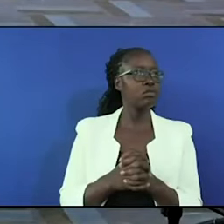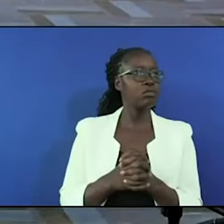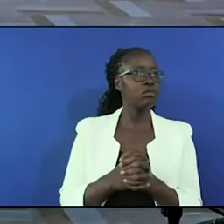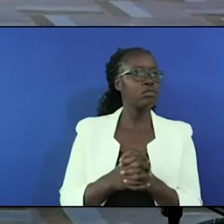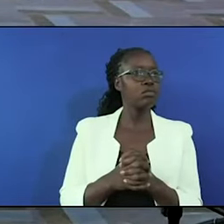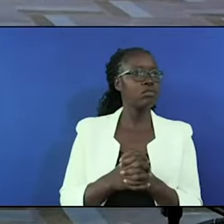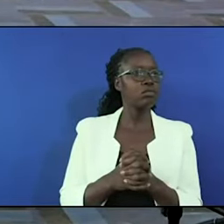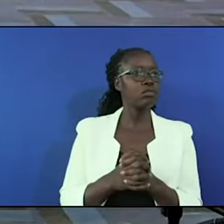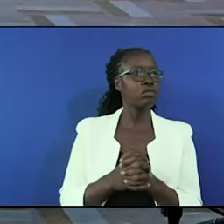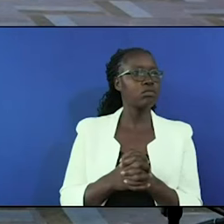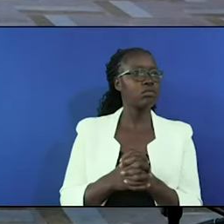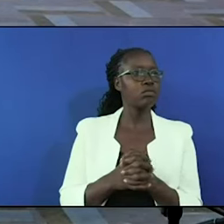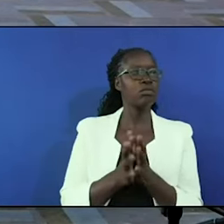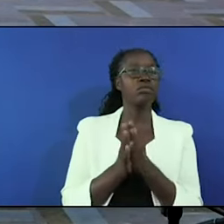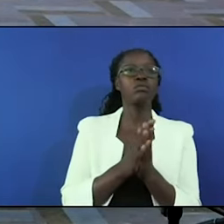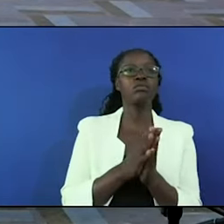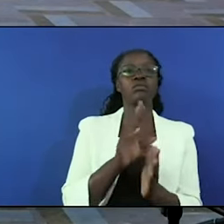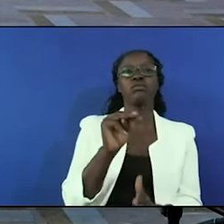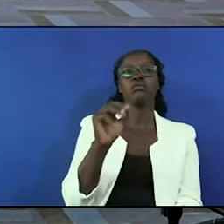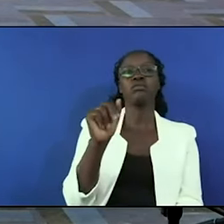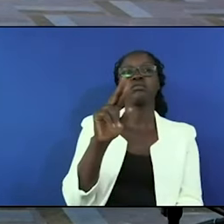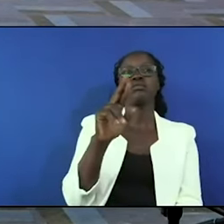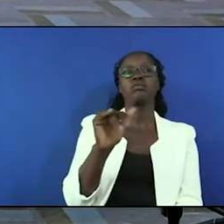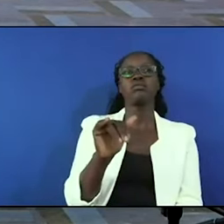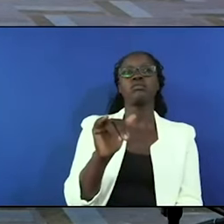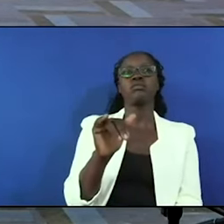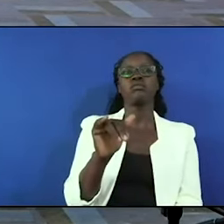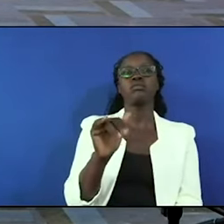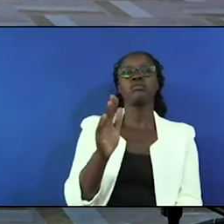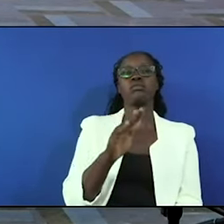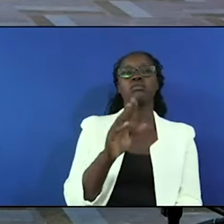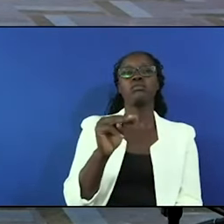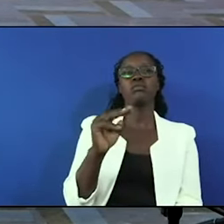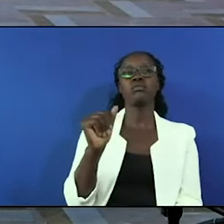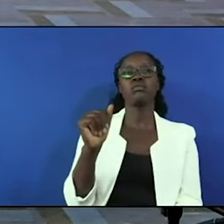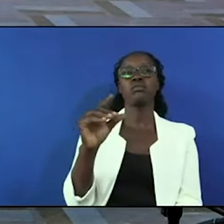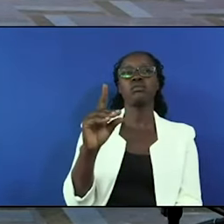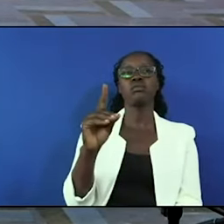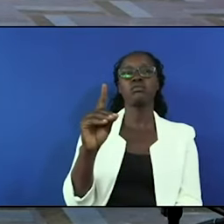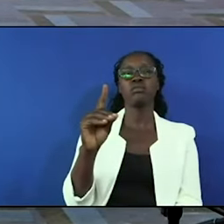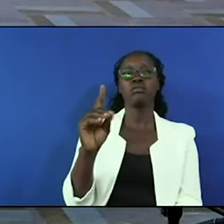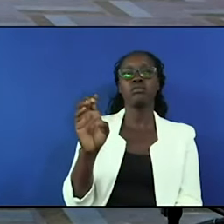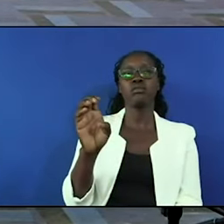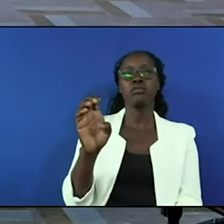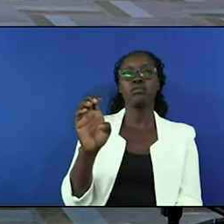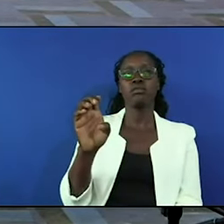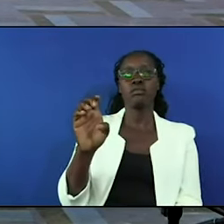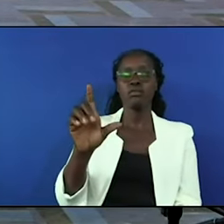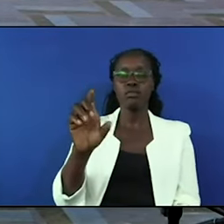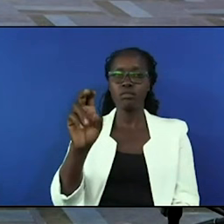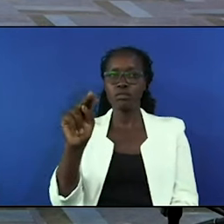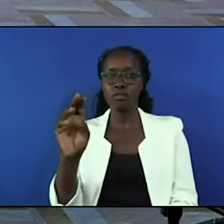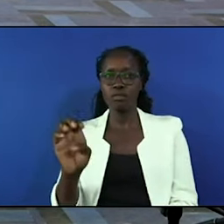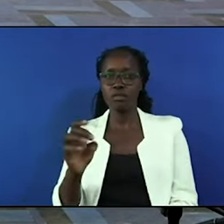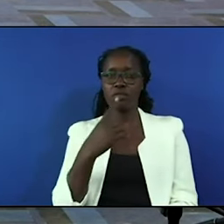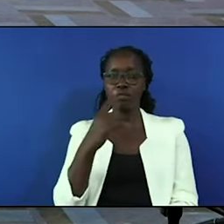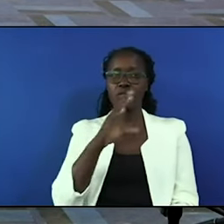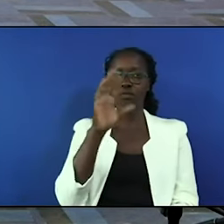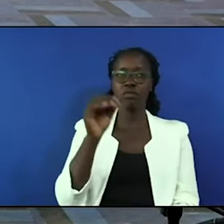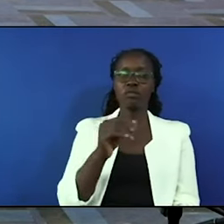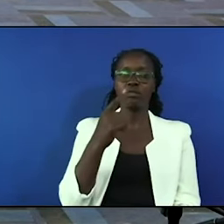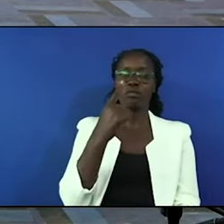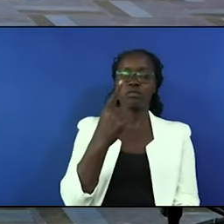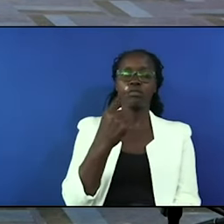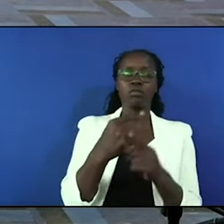story of Mary Magdalene, she also gave 100%. 1 year's wage. That was